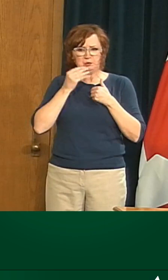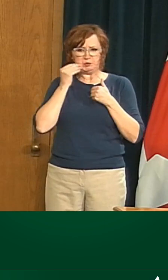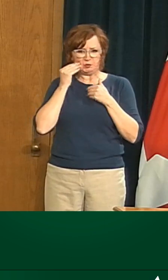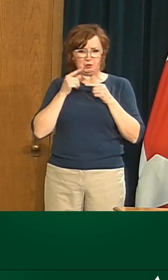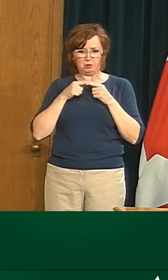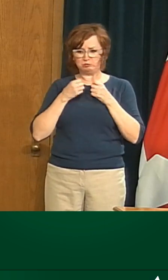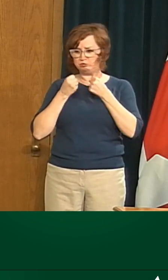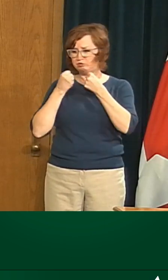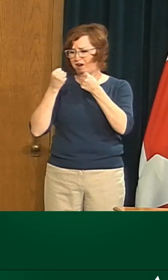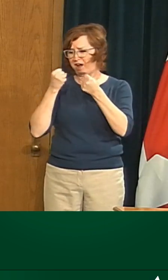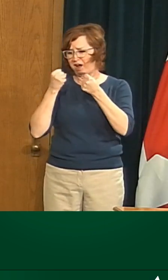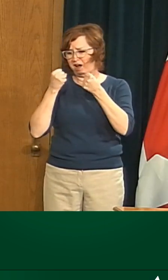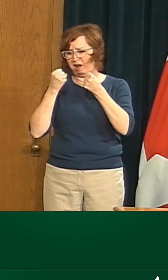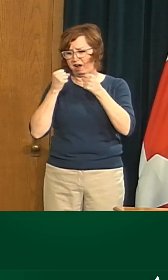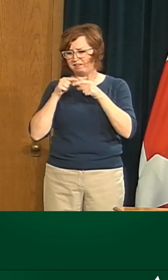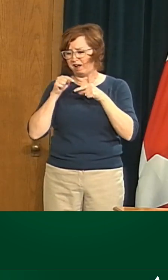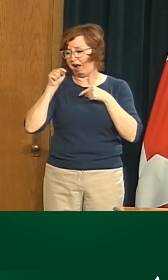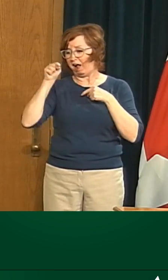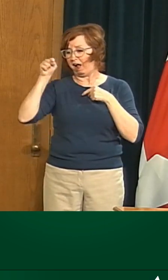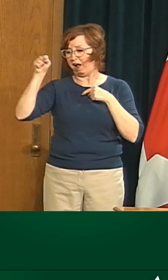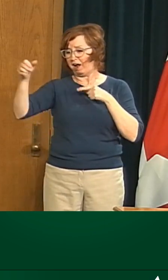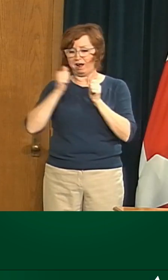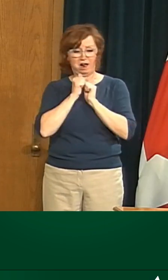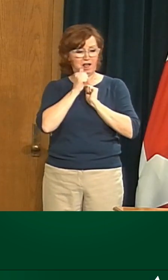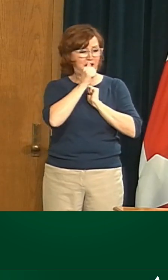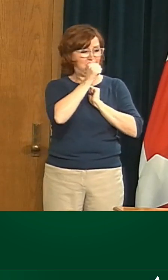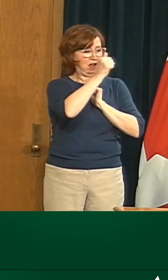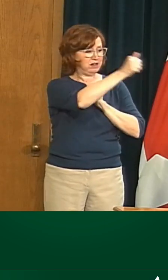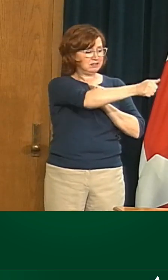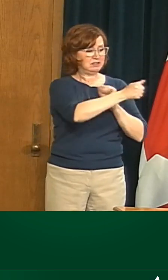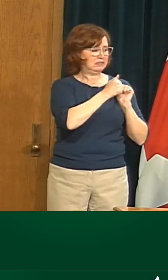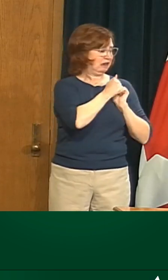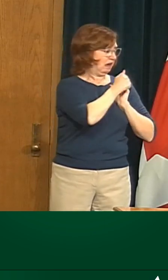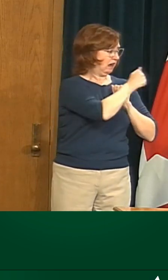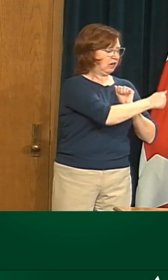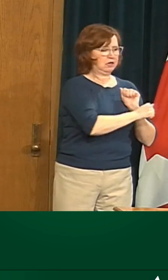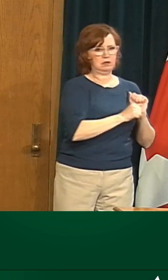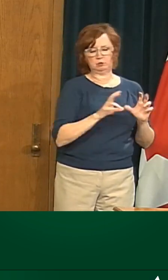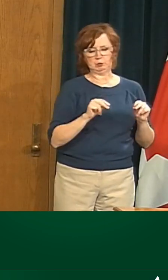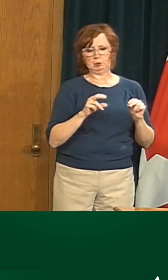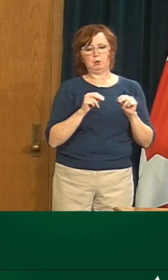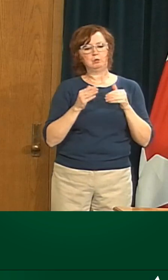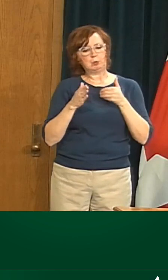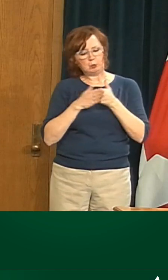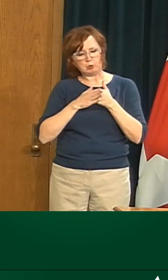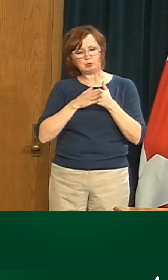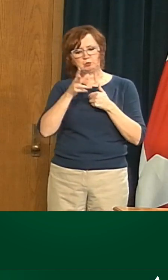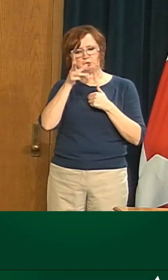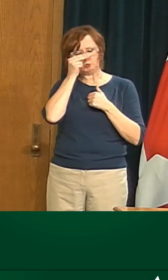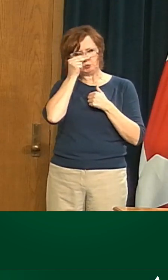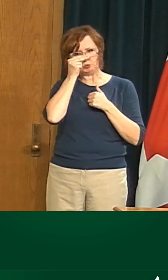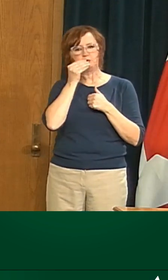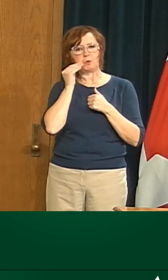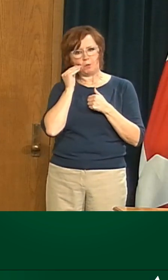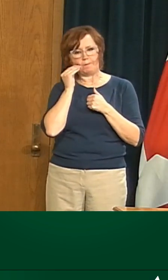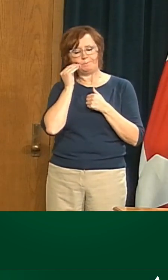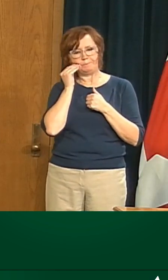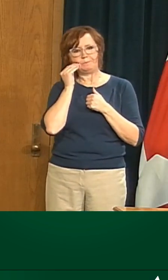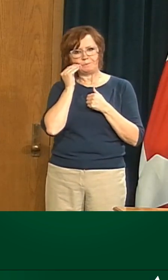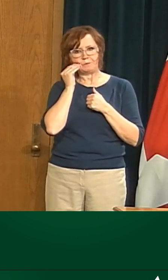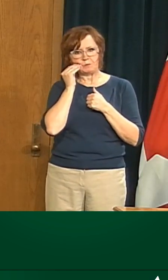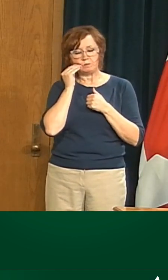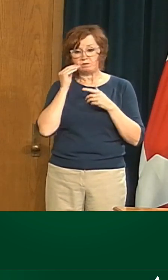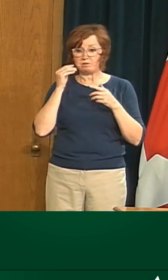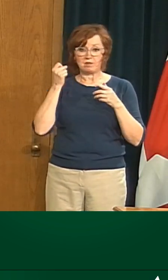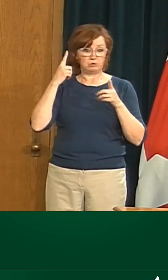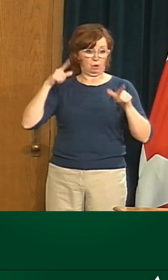even within the province that's far from your own home. So for the most part, people have been very conscientious, and at the